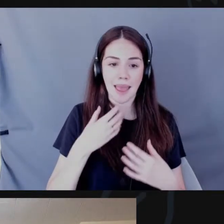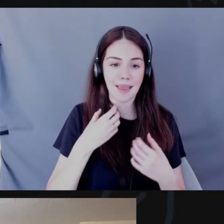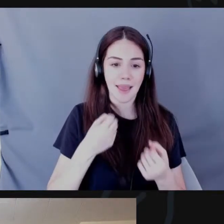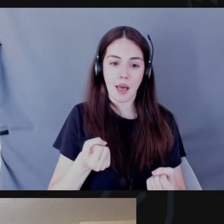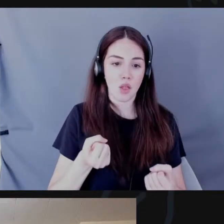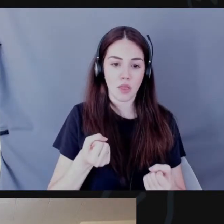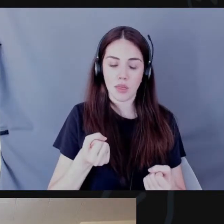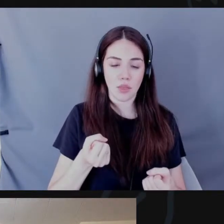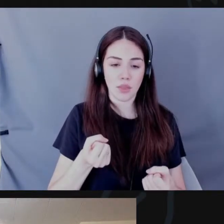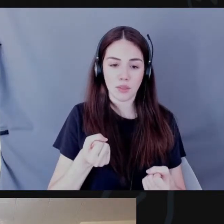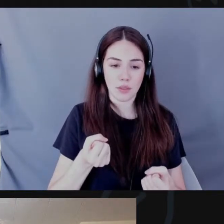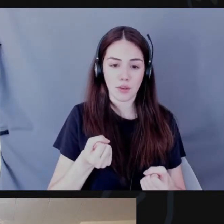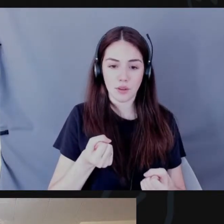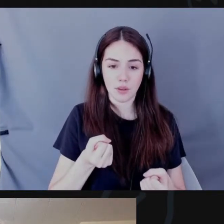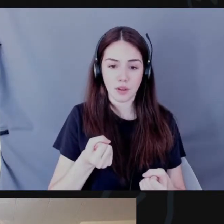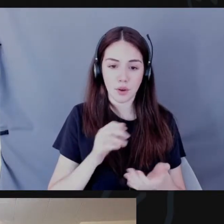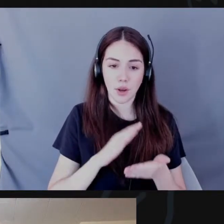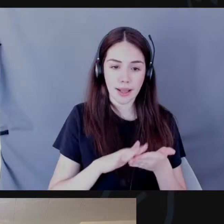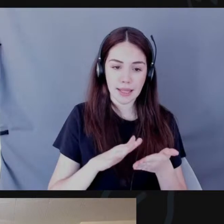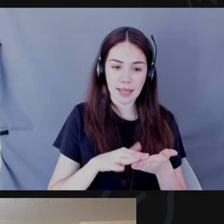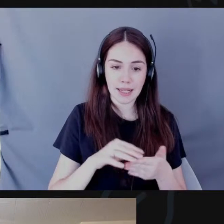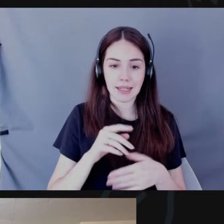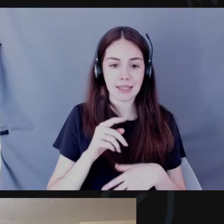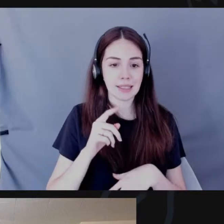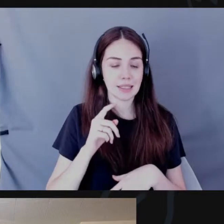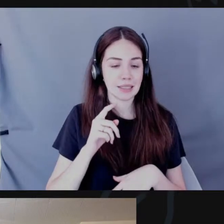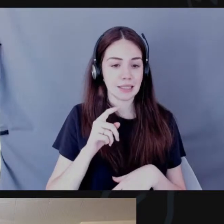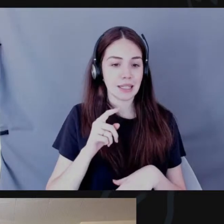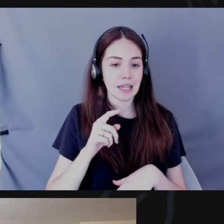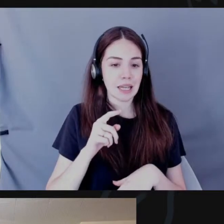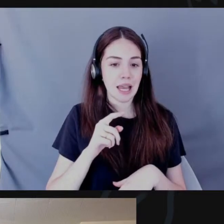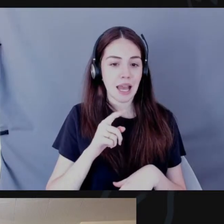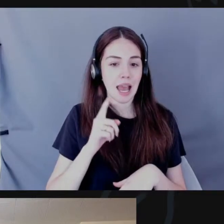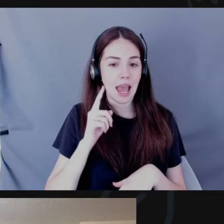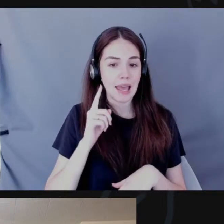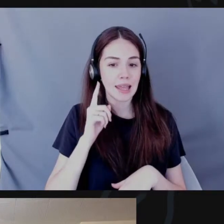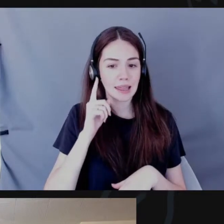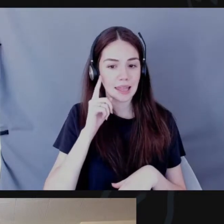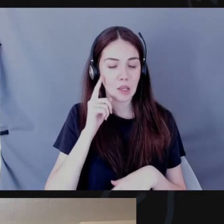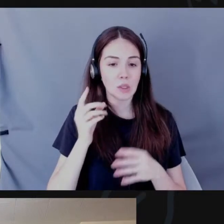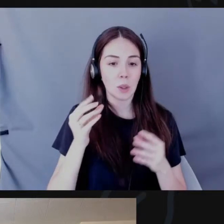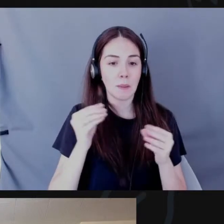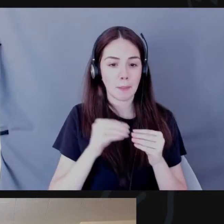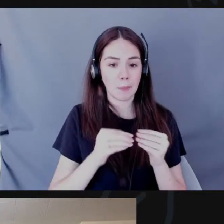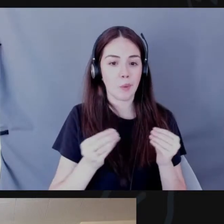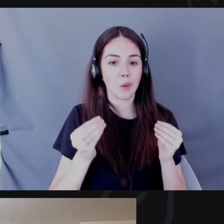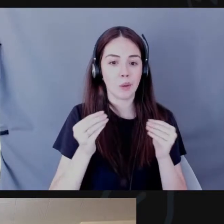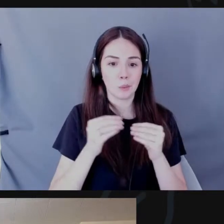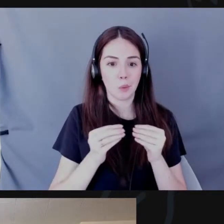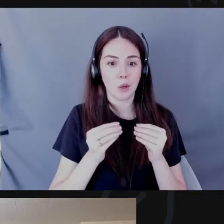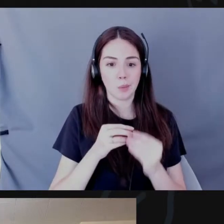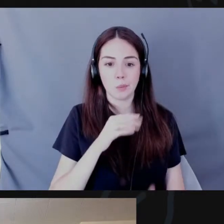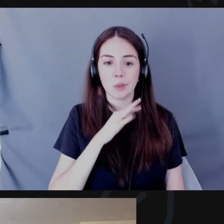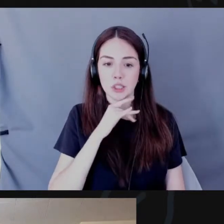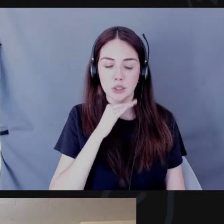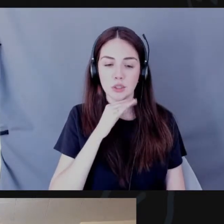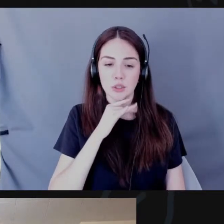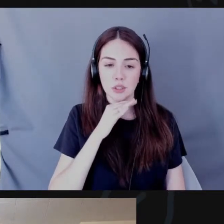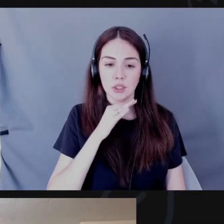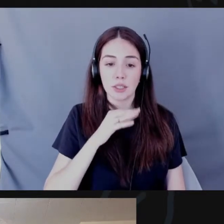And I think it's fair to say that it was getting slowly more filthy But